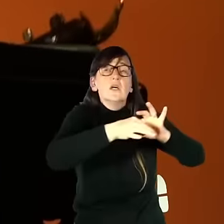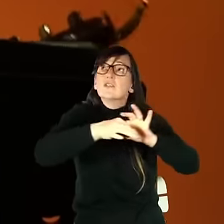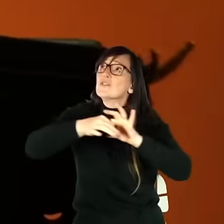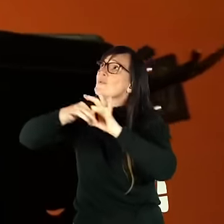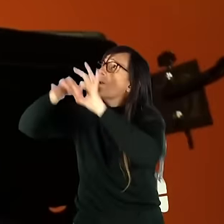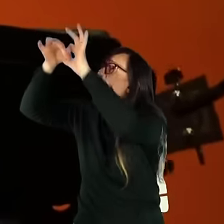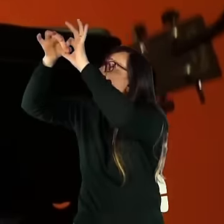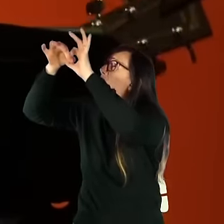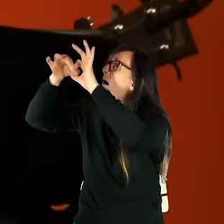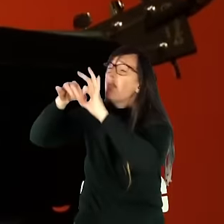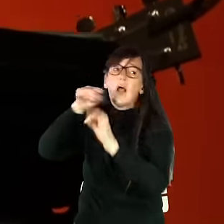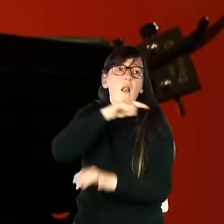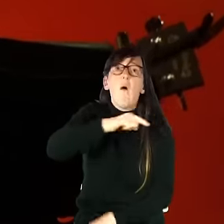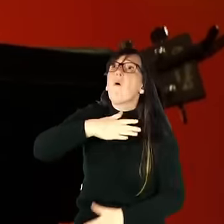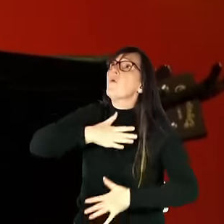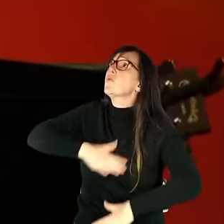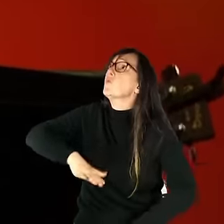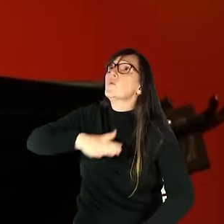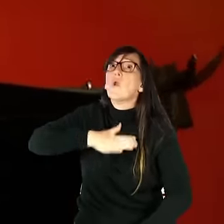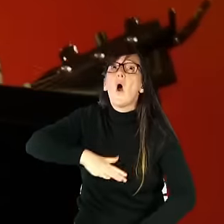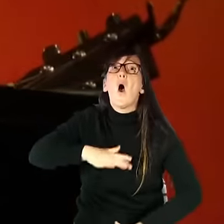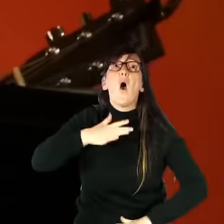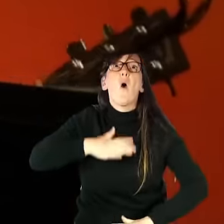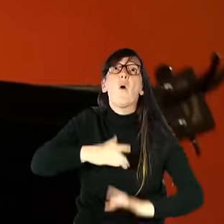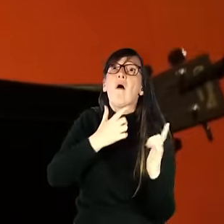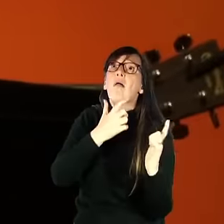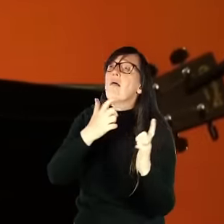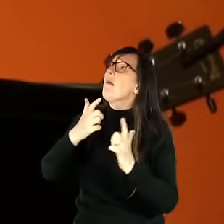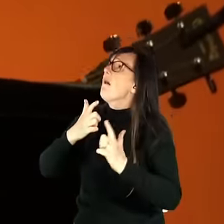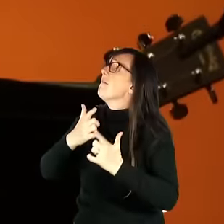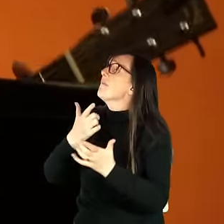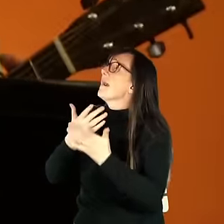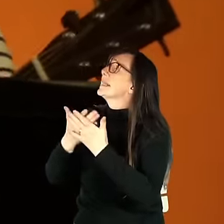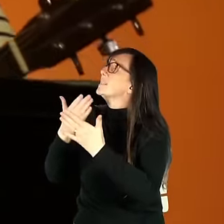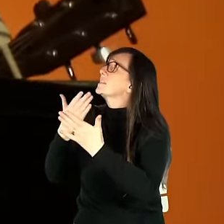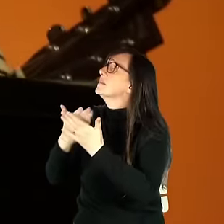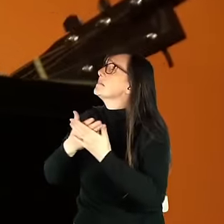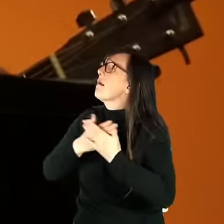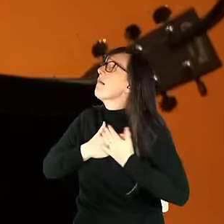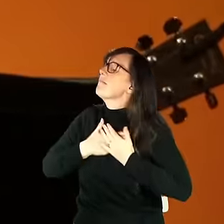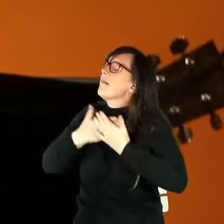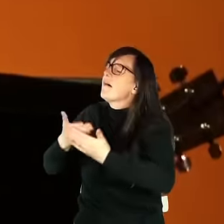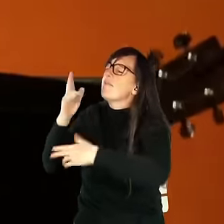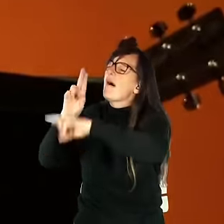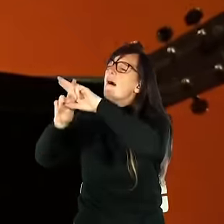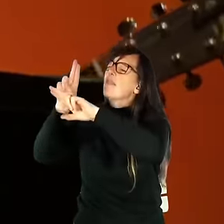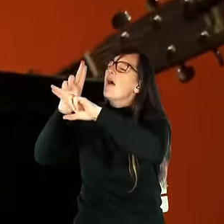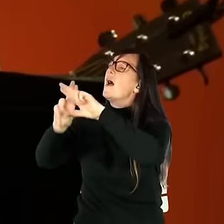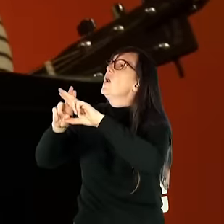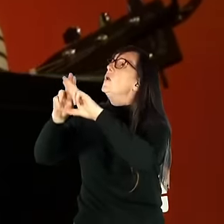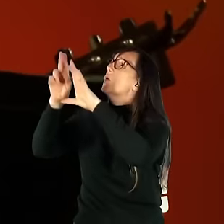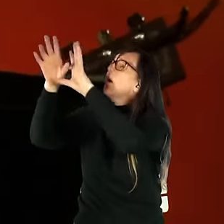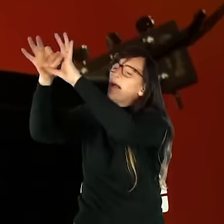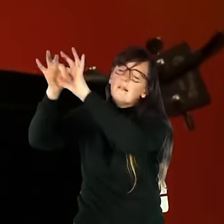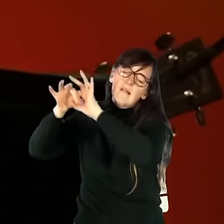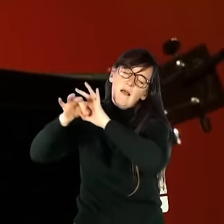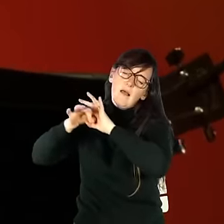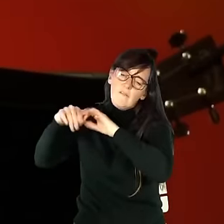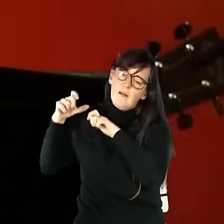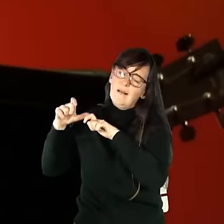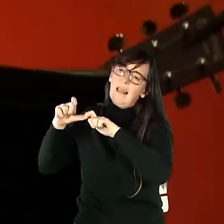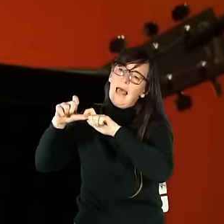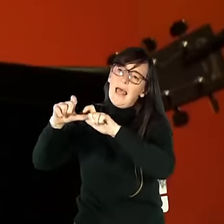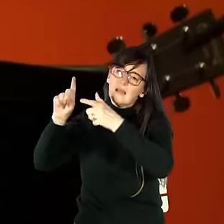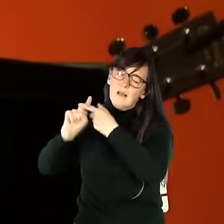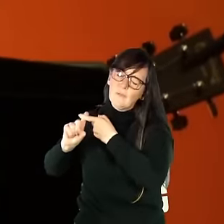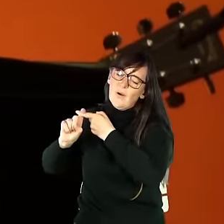reconciliation to a world that longs to know the affections of a Father who will